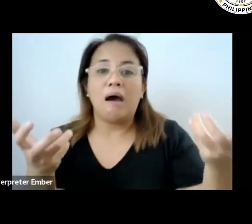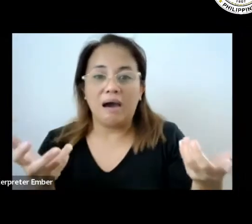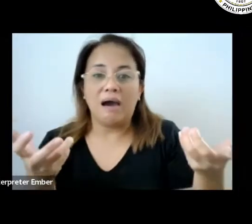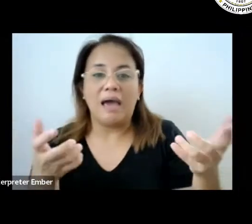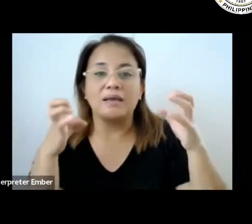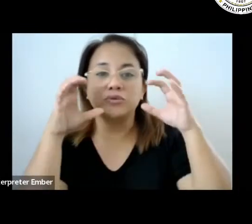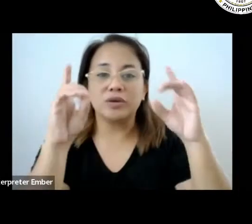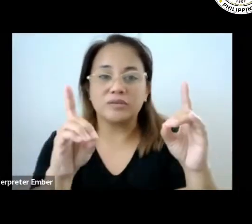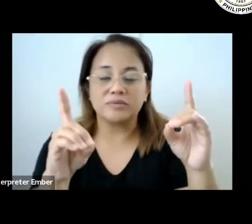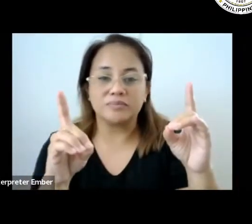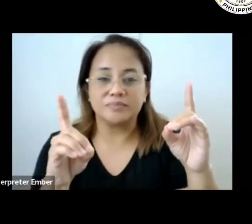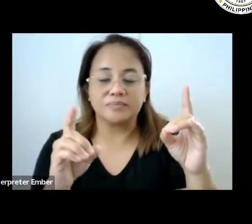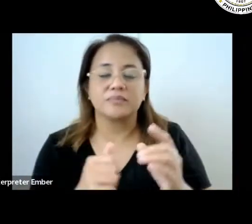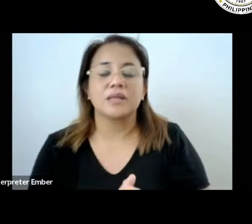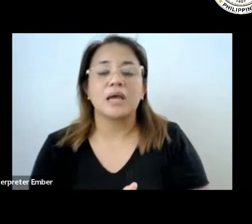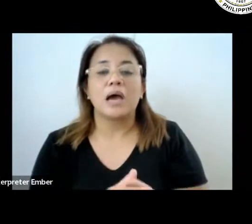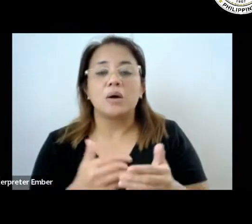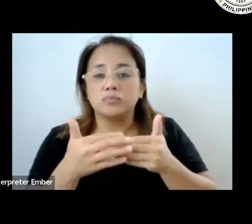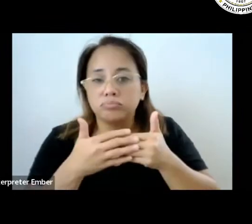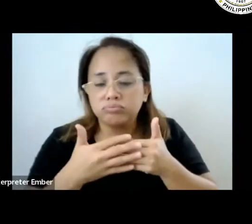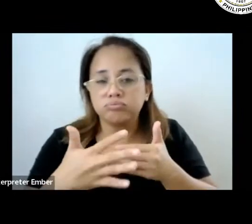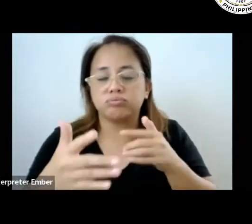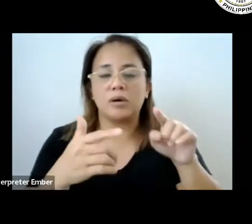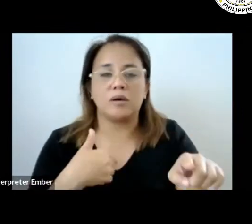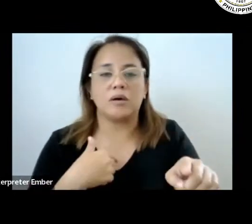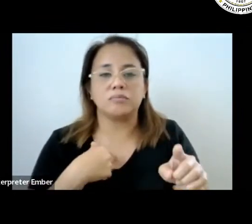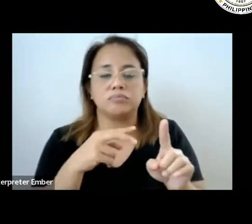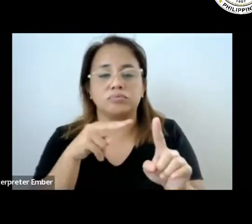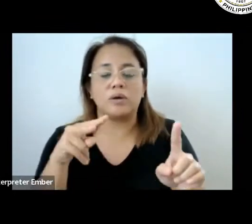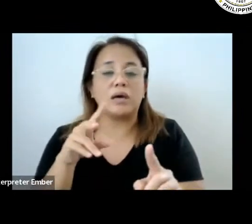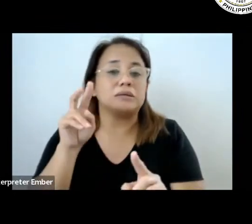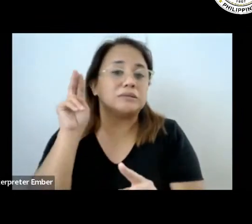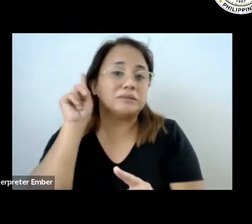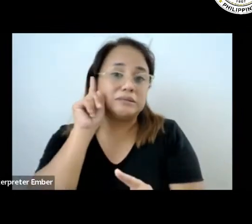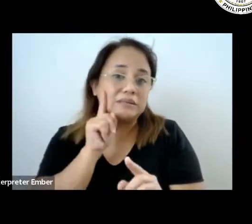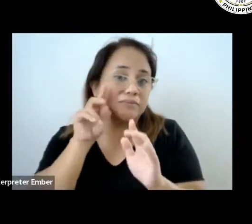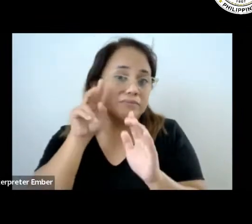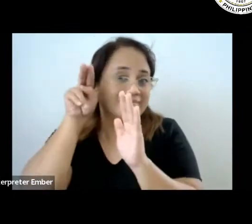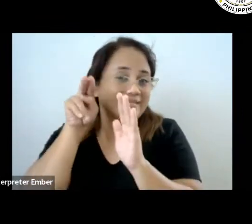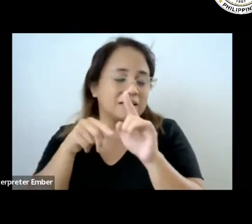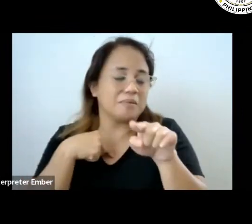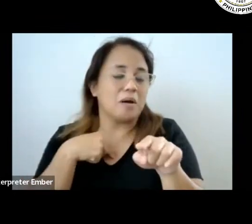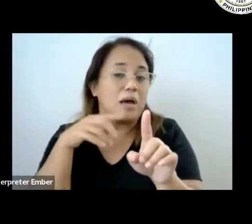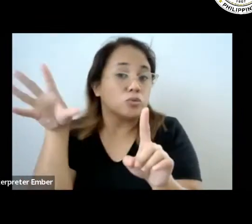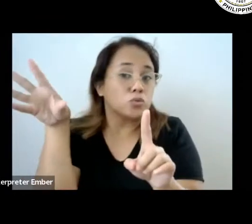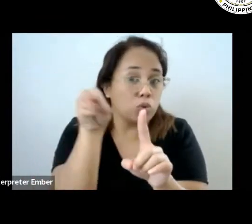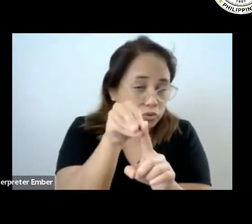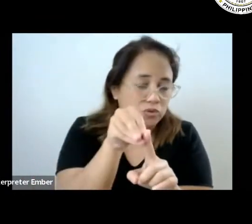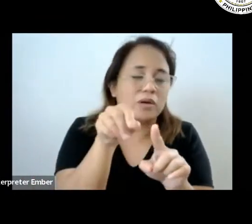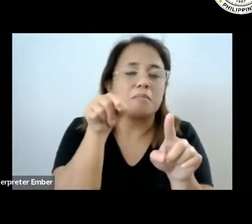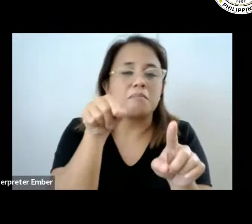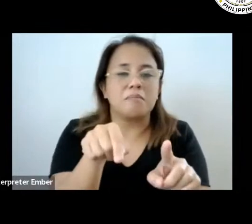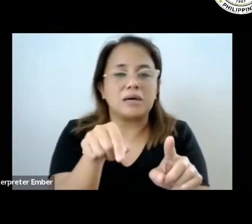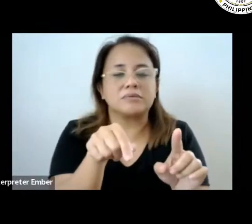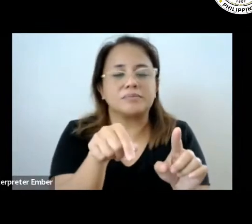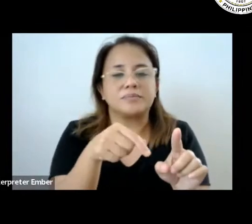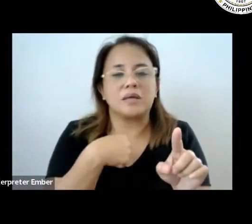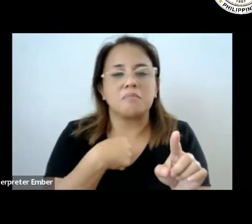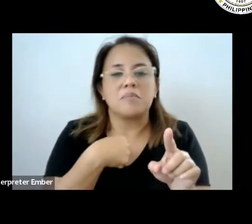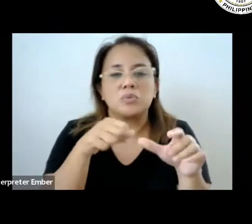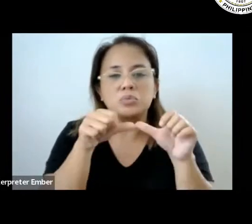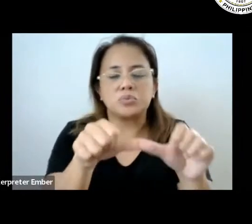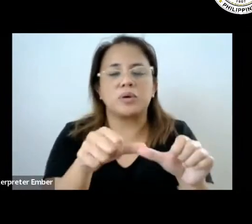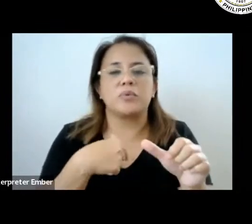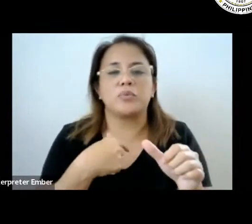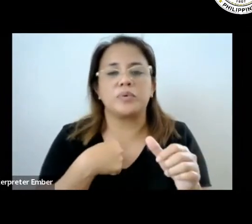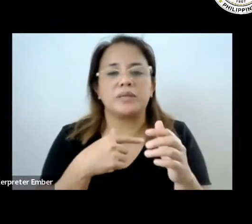education. The progressive modern view of deafness as culture must be propagated actively also within